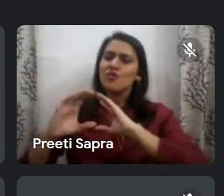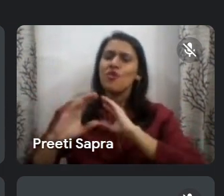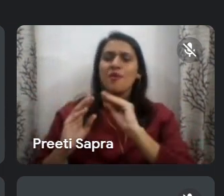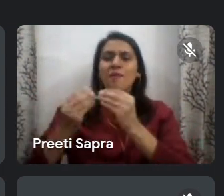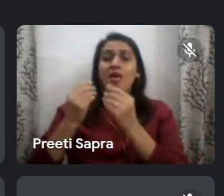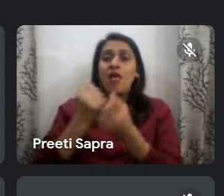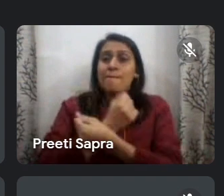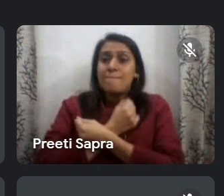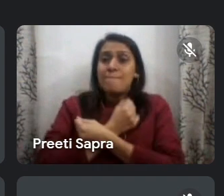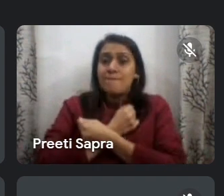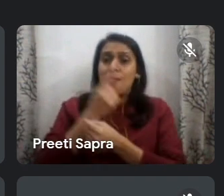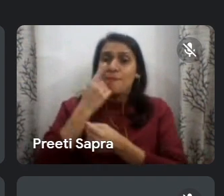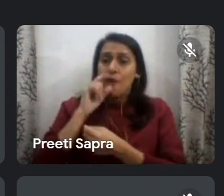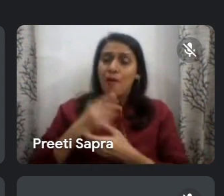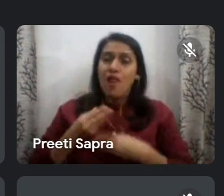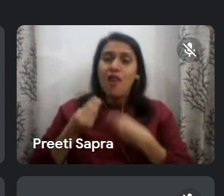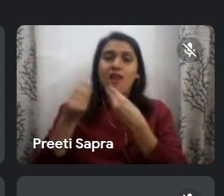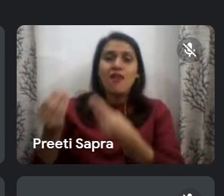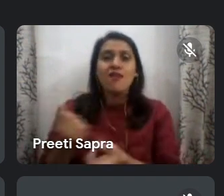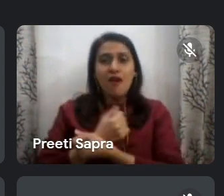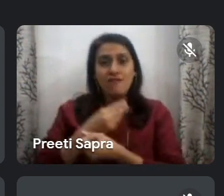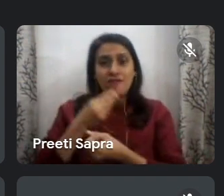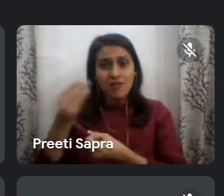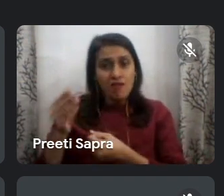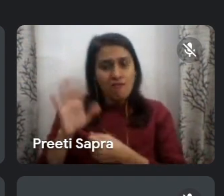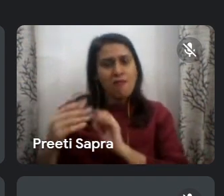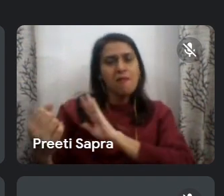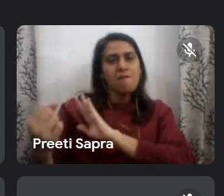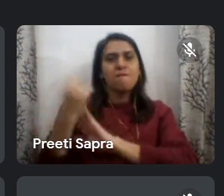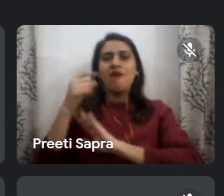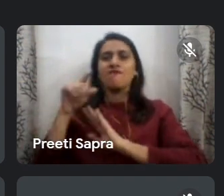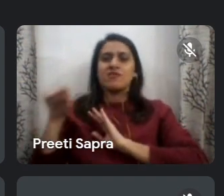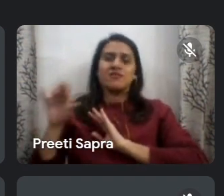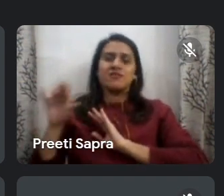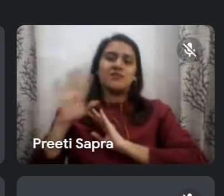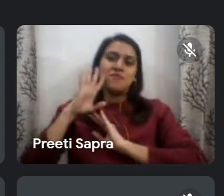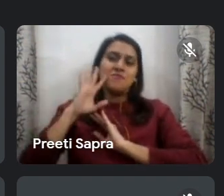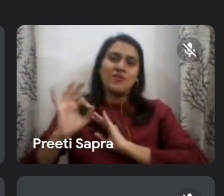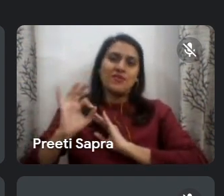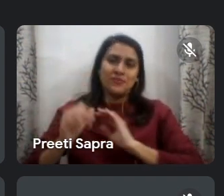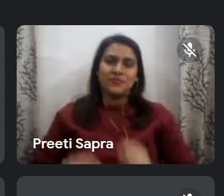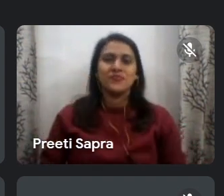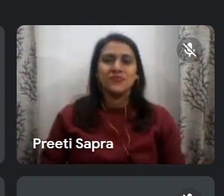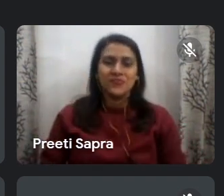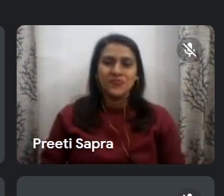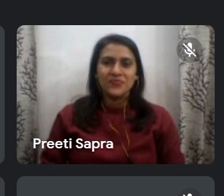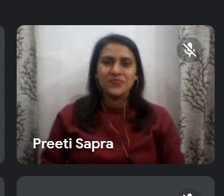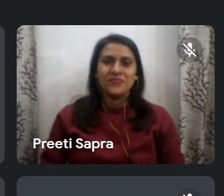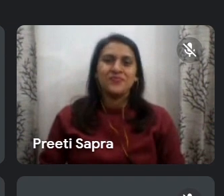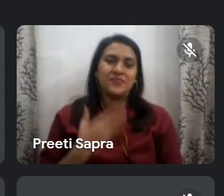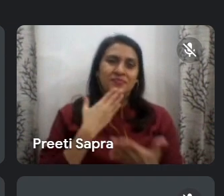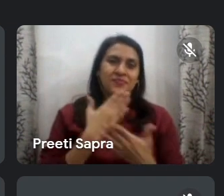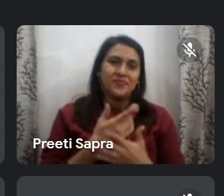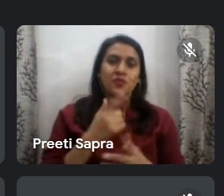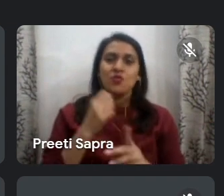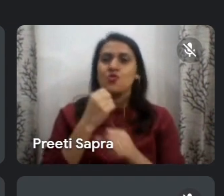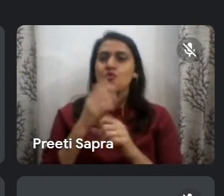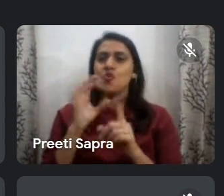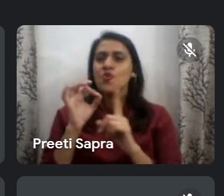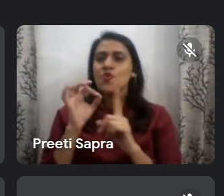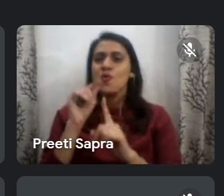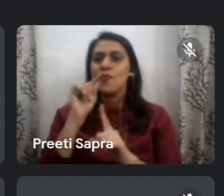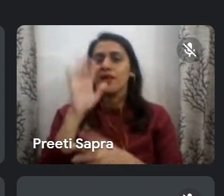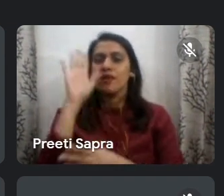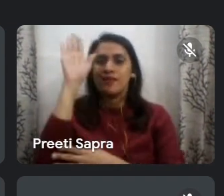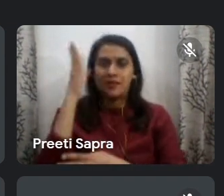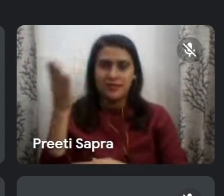love is really powerful here. Thank you. Thanks, Puneet. I think Gopi has something to